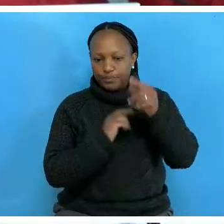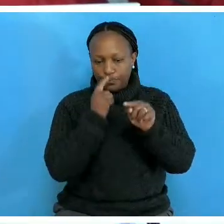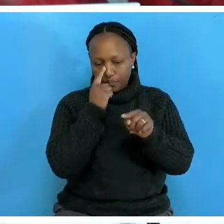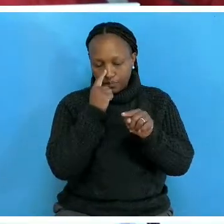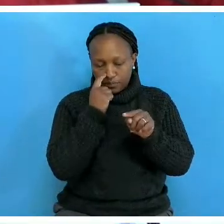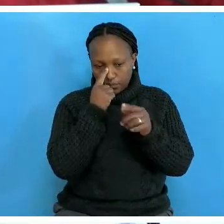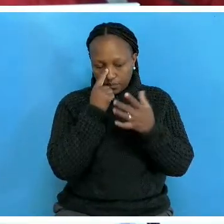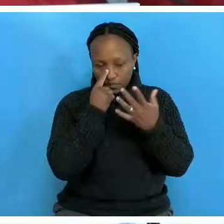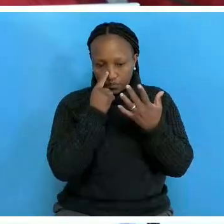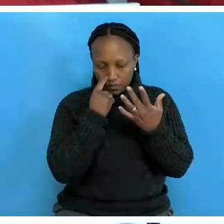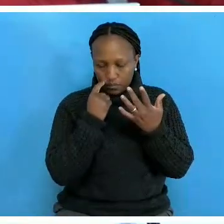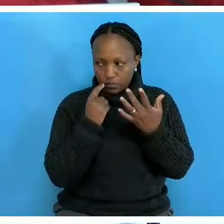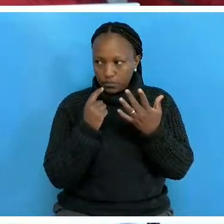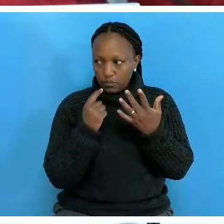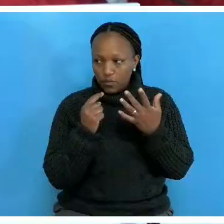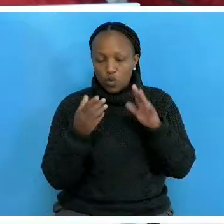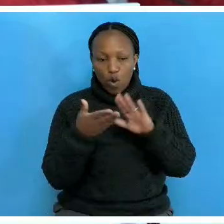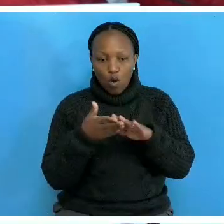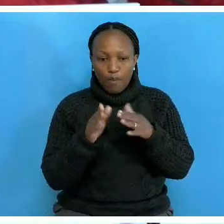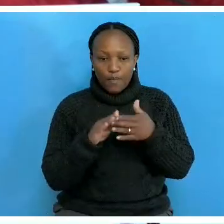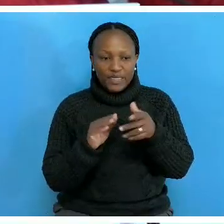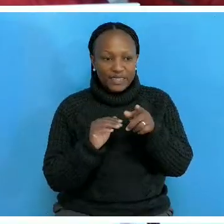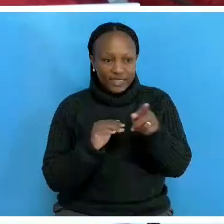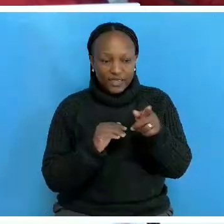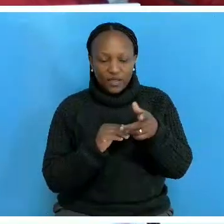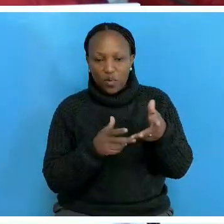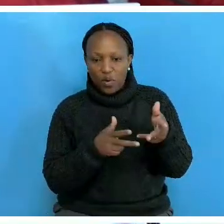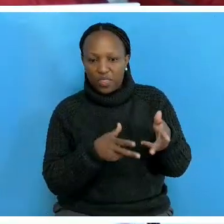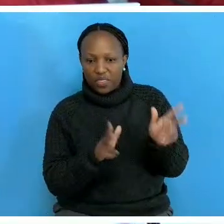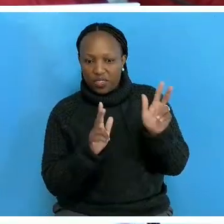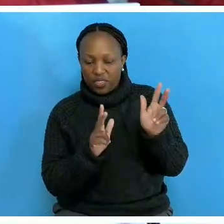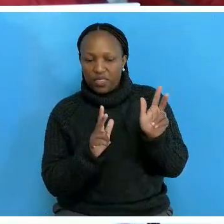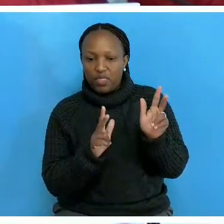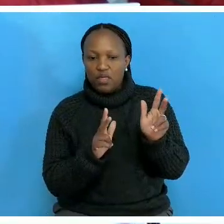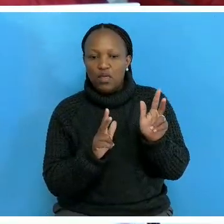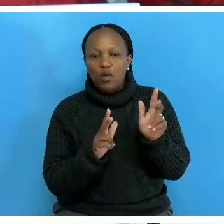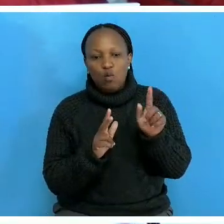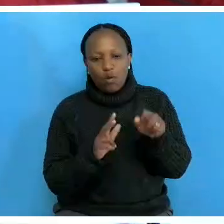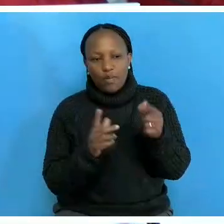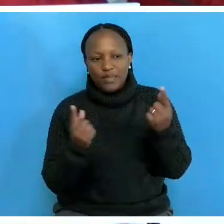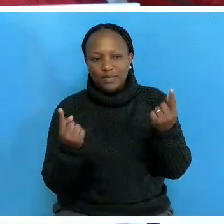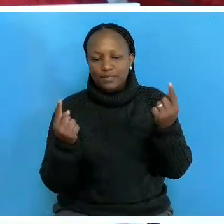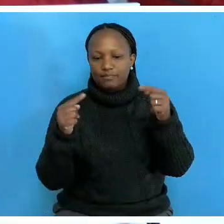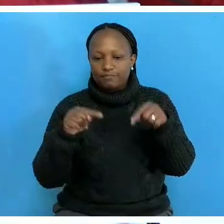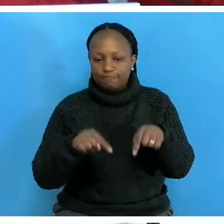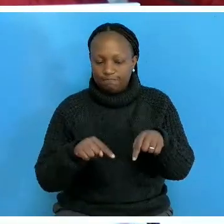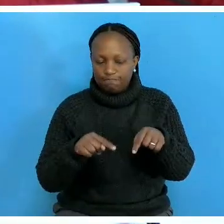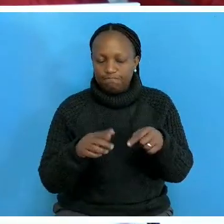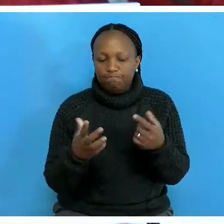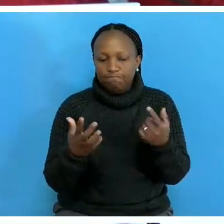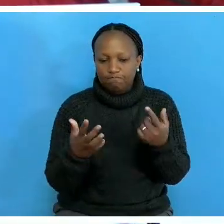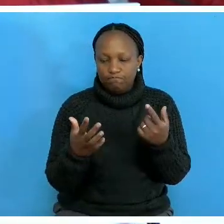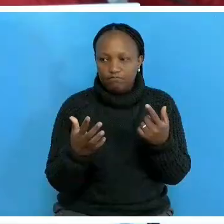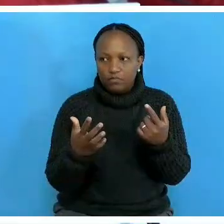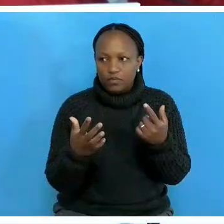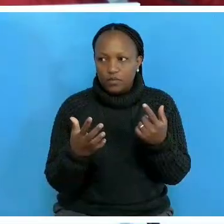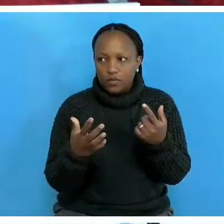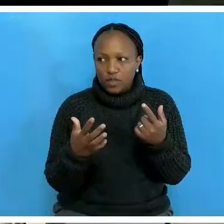long outstanding neglected communities, is that we must come with a